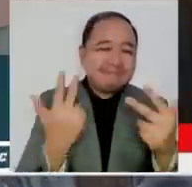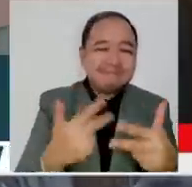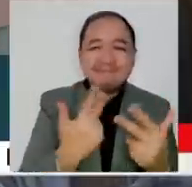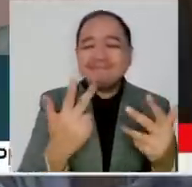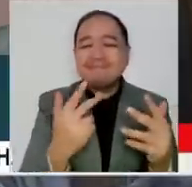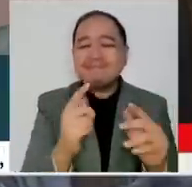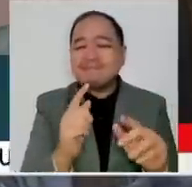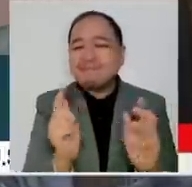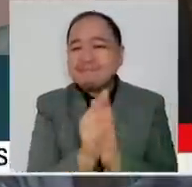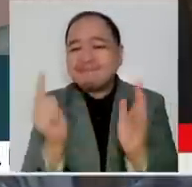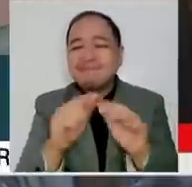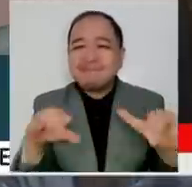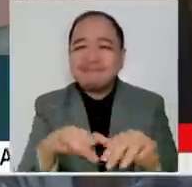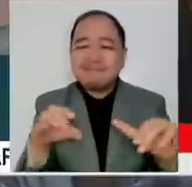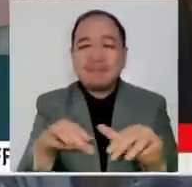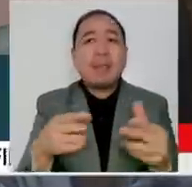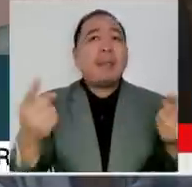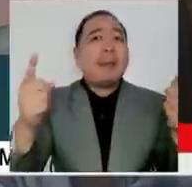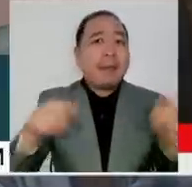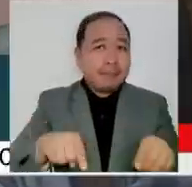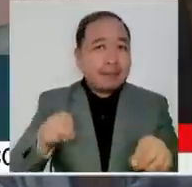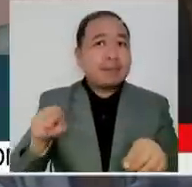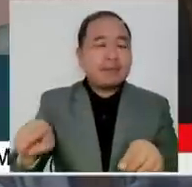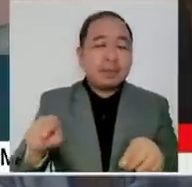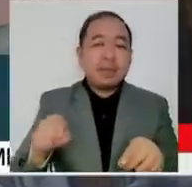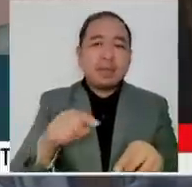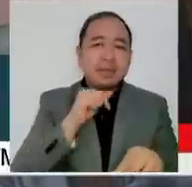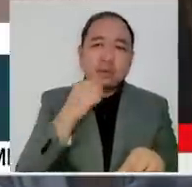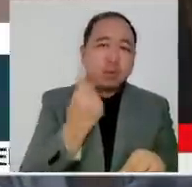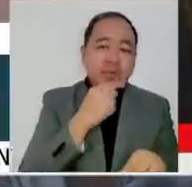sila ng lugar.